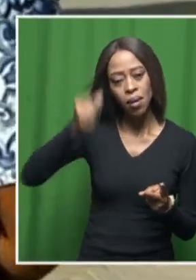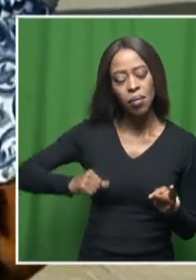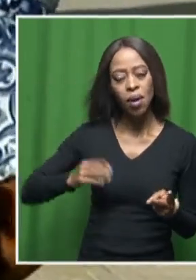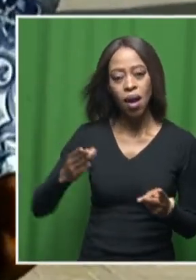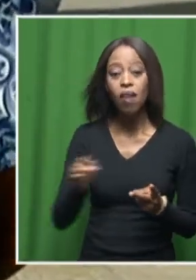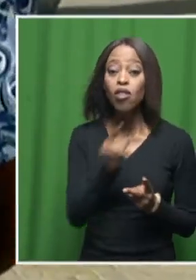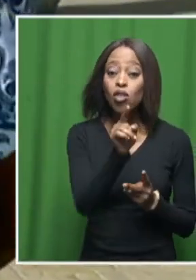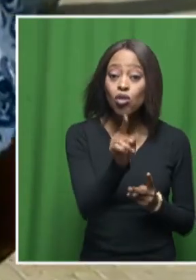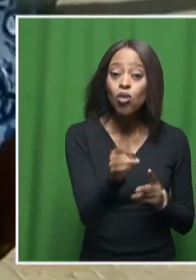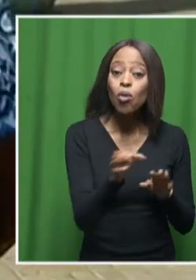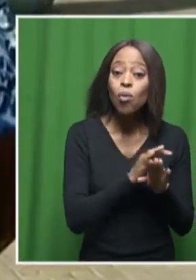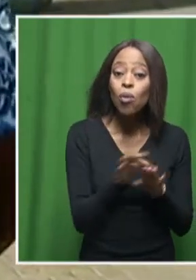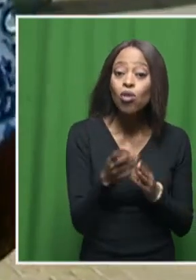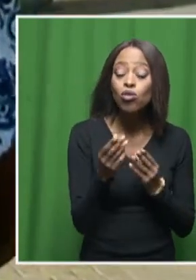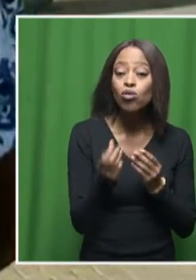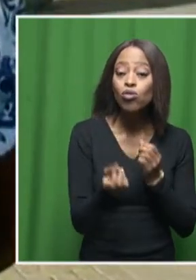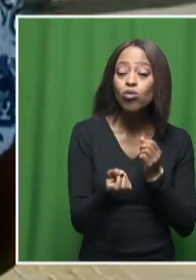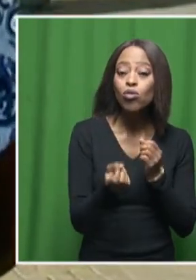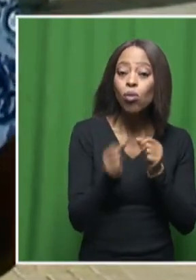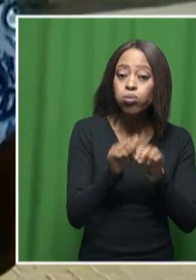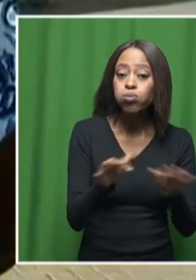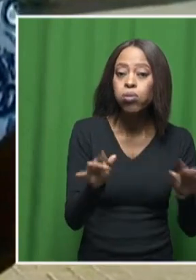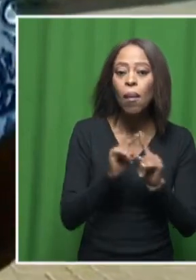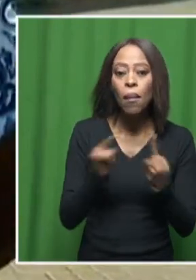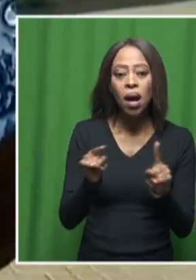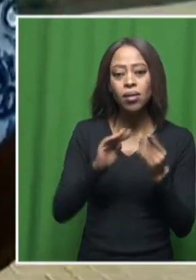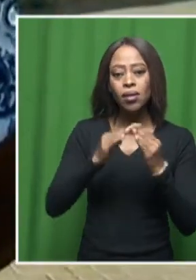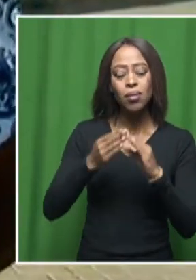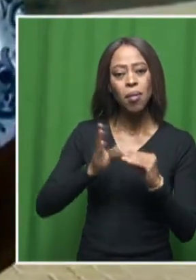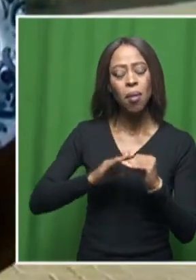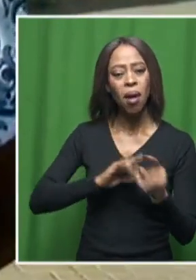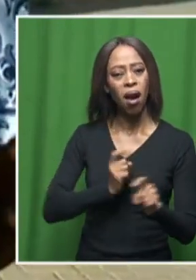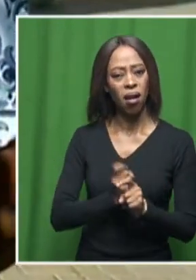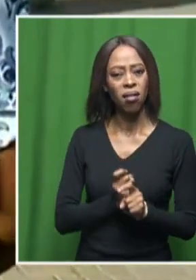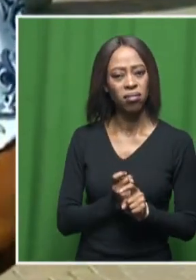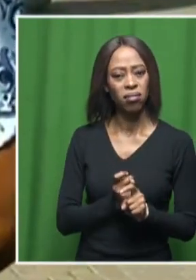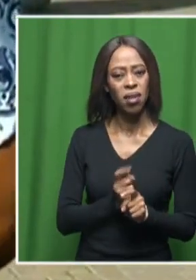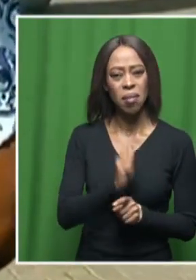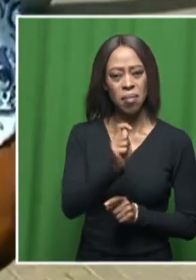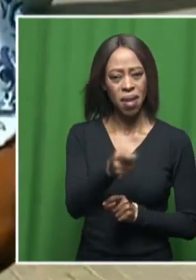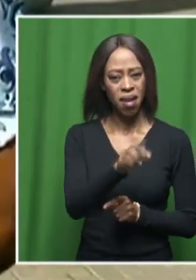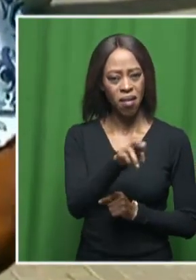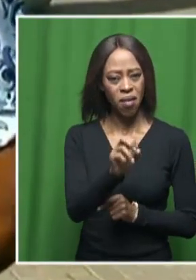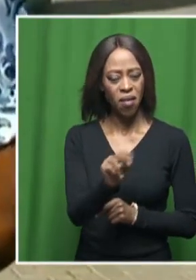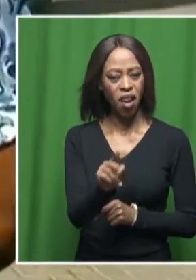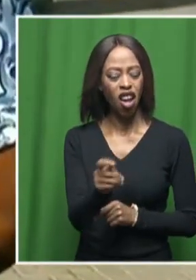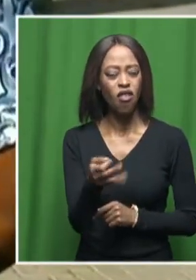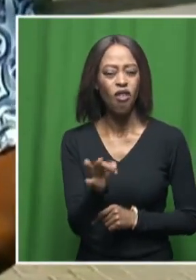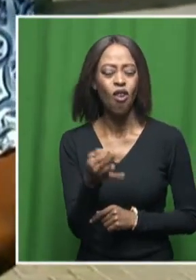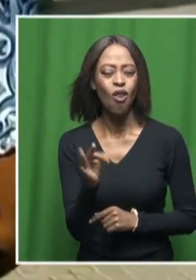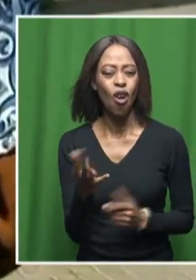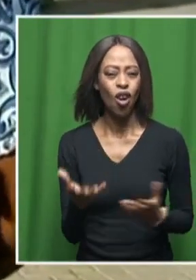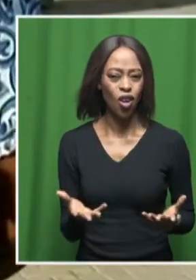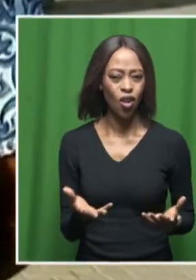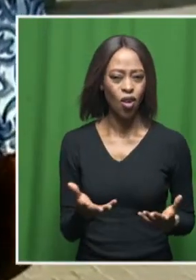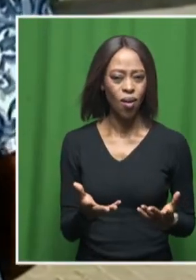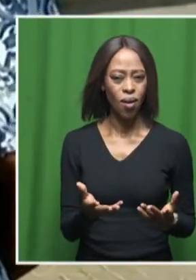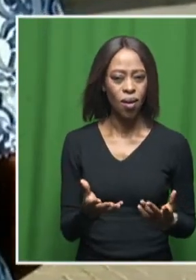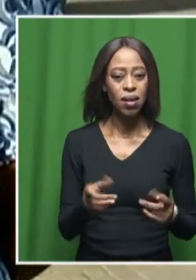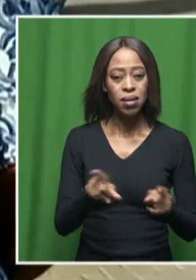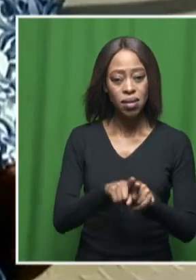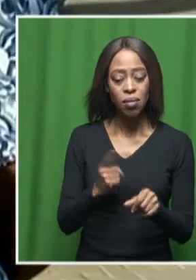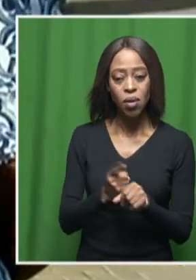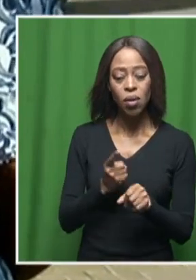rolling out these houses where the residents are simply refusing to pay rent for this low-cost housing, which is